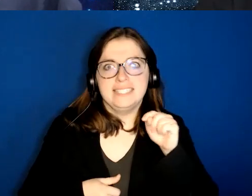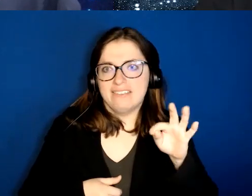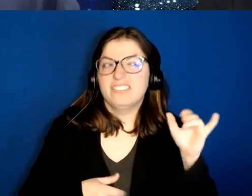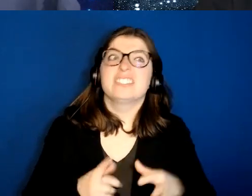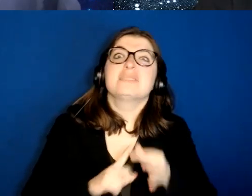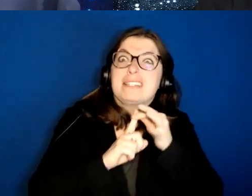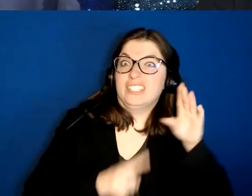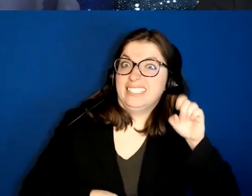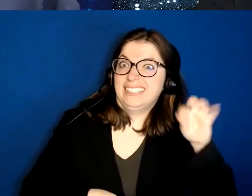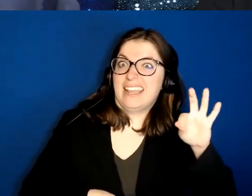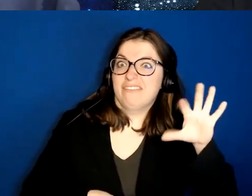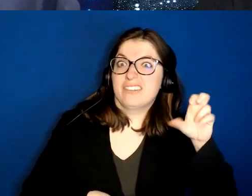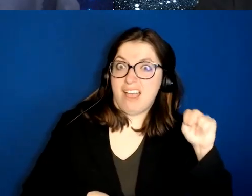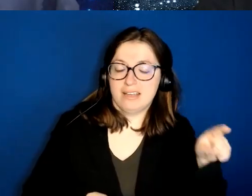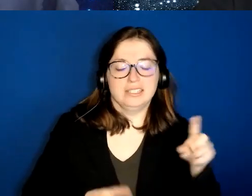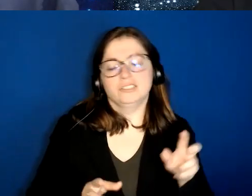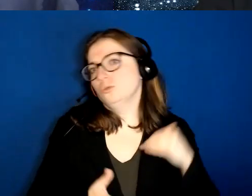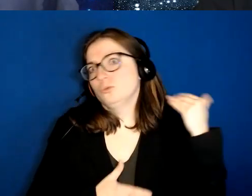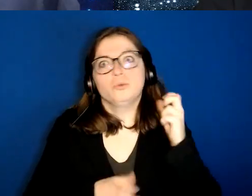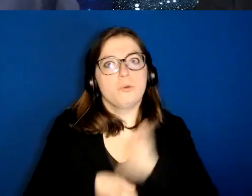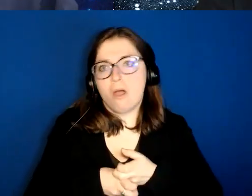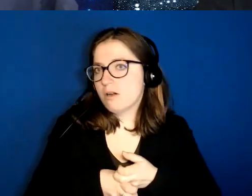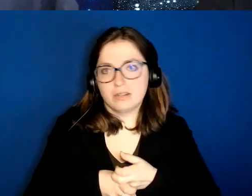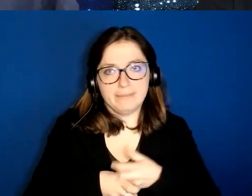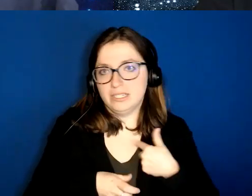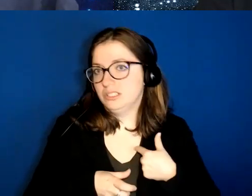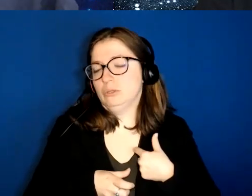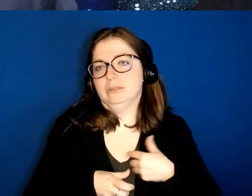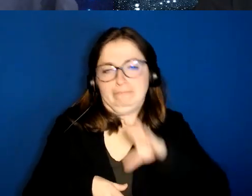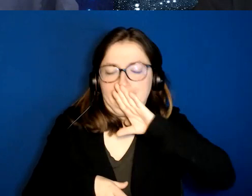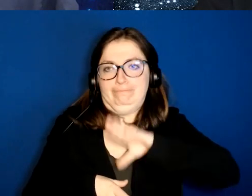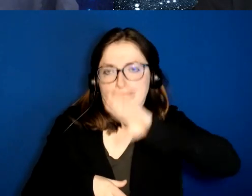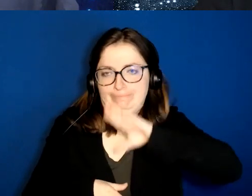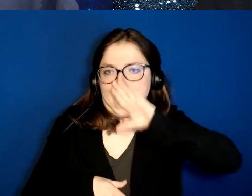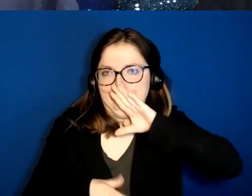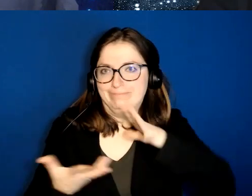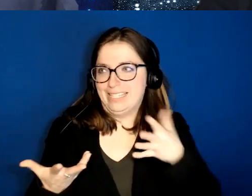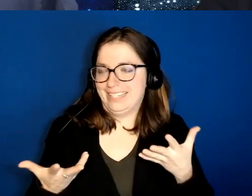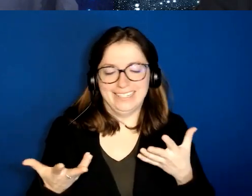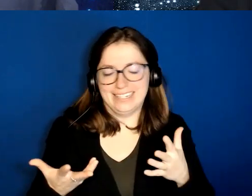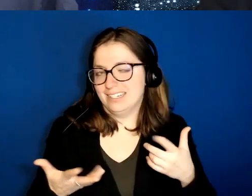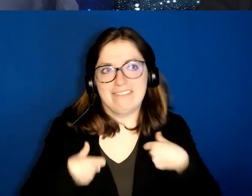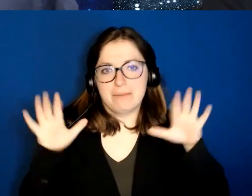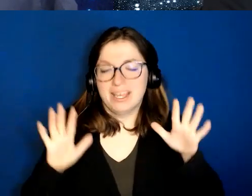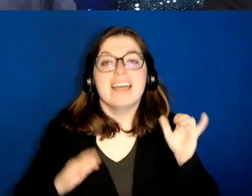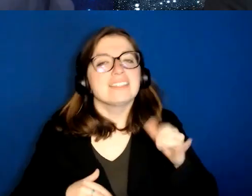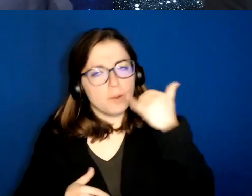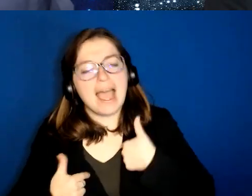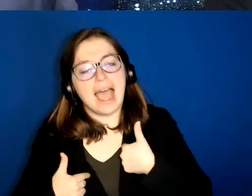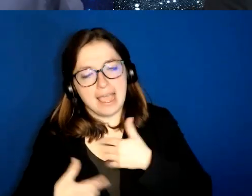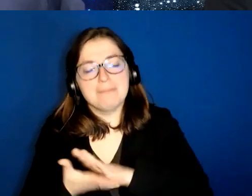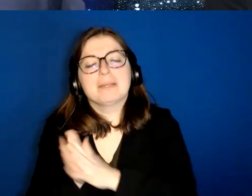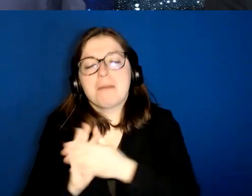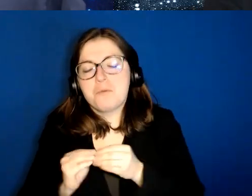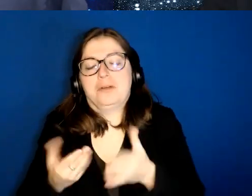impossible. You just splat like a bug on the windscreen and give up and say, I can't do this. That's why I make easier ones. There has to be easier